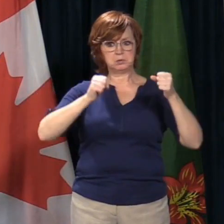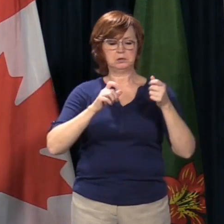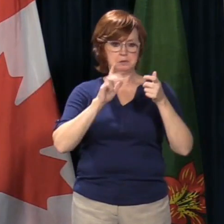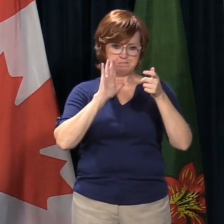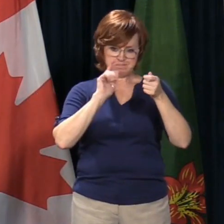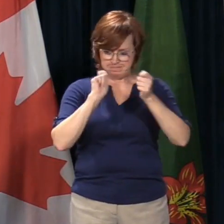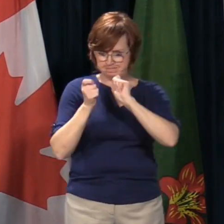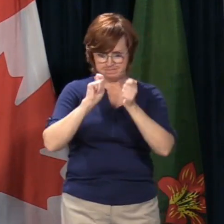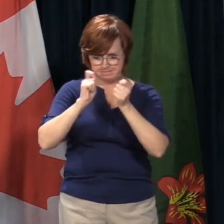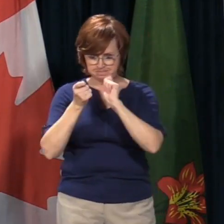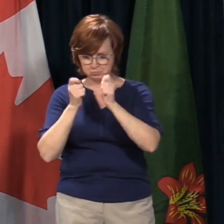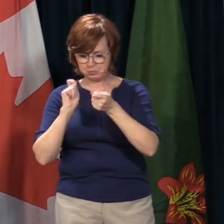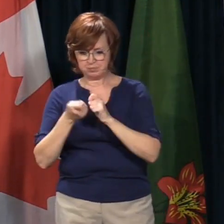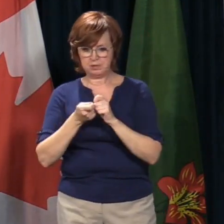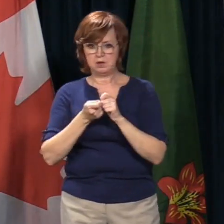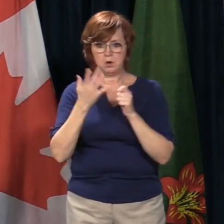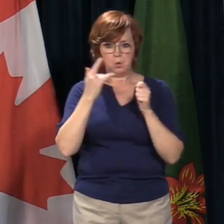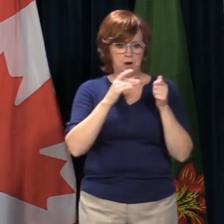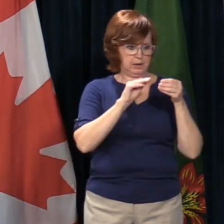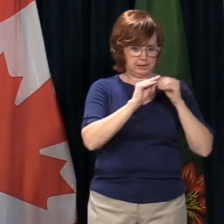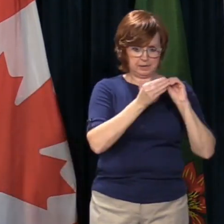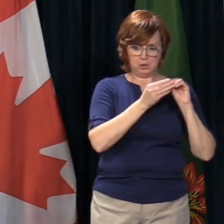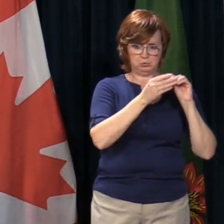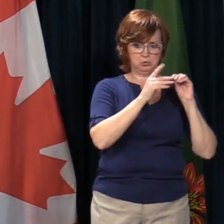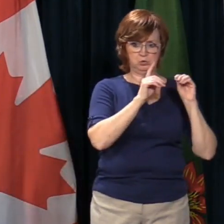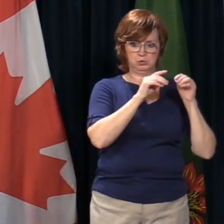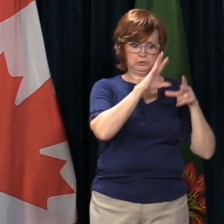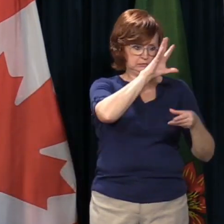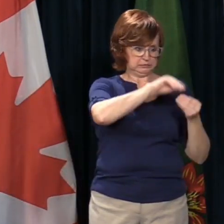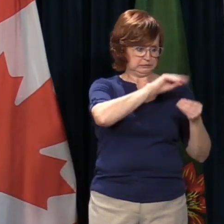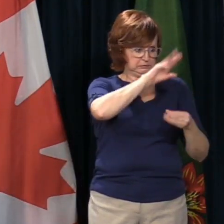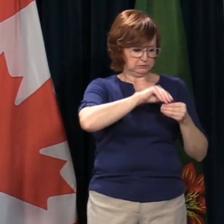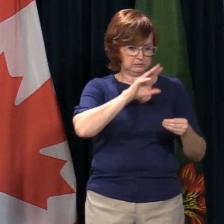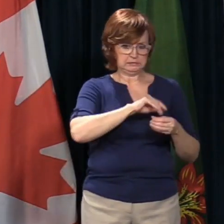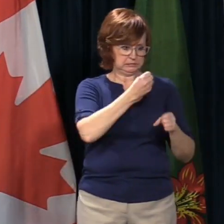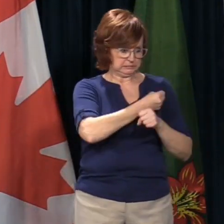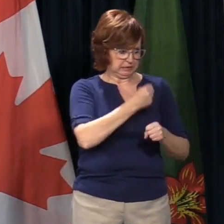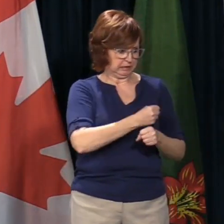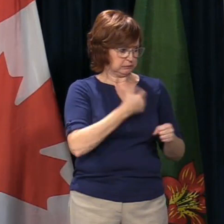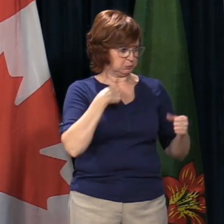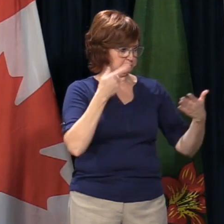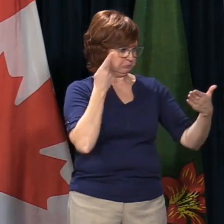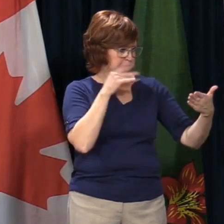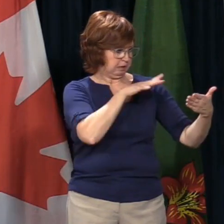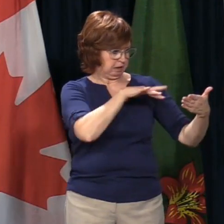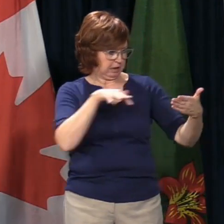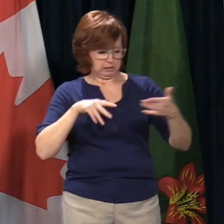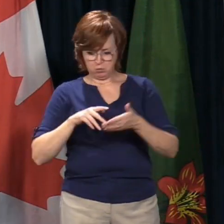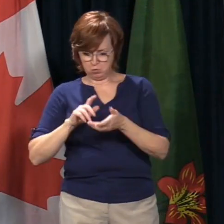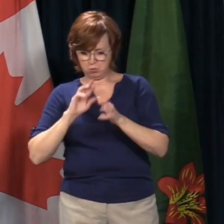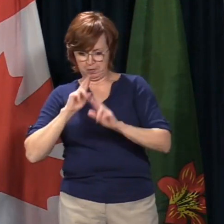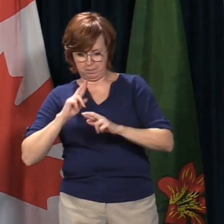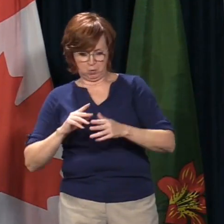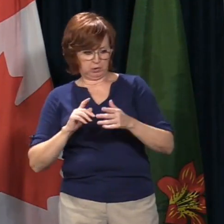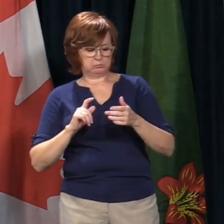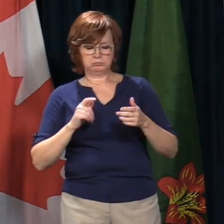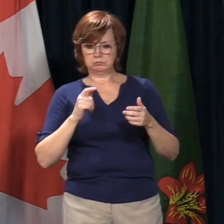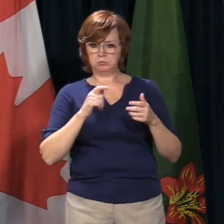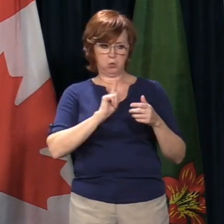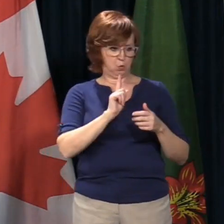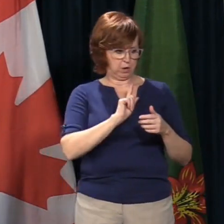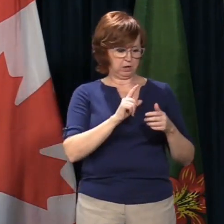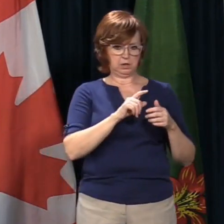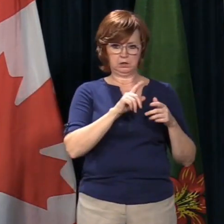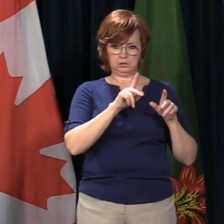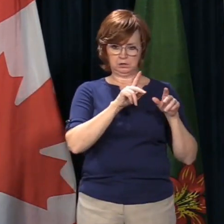which includes the evidence and epidemiology of what's happening in terms of person, place, and time of the spread of COVID-19